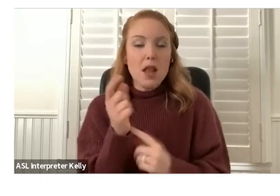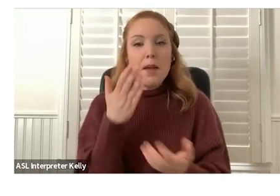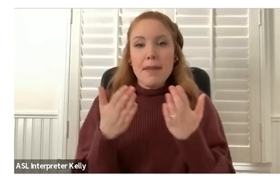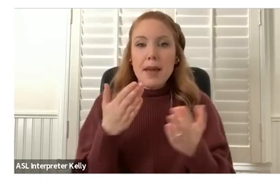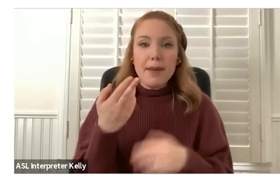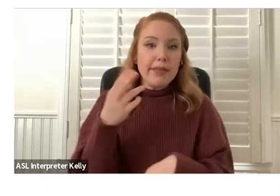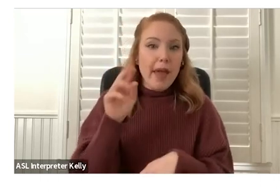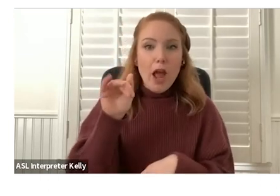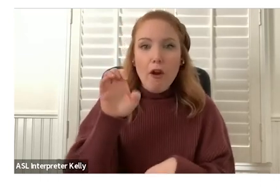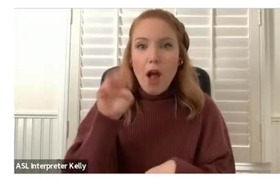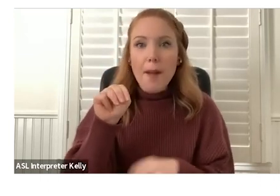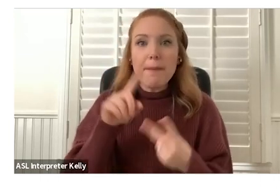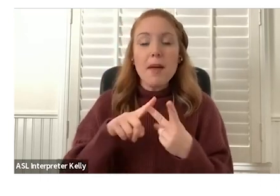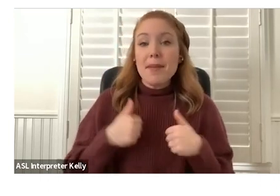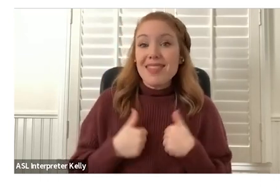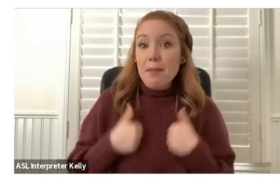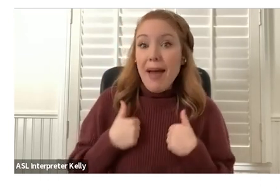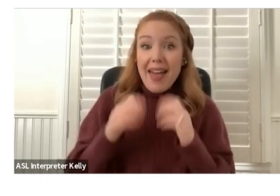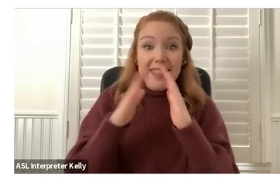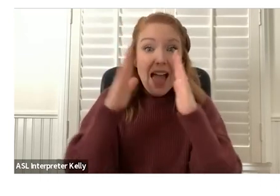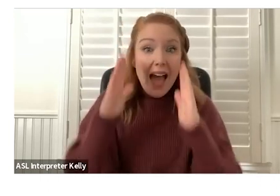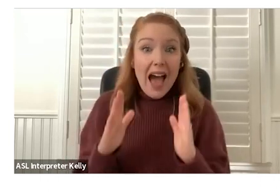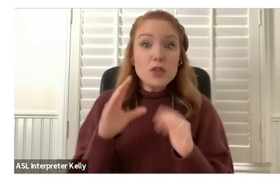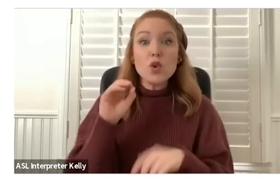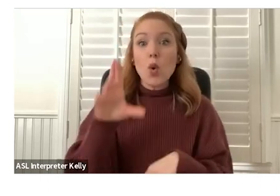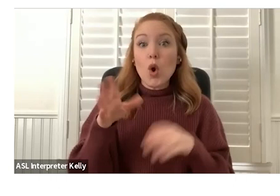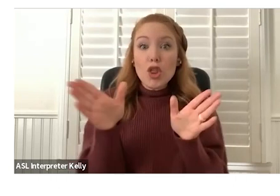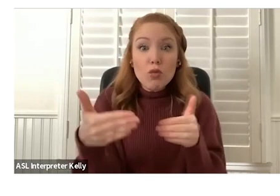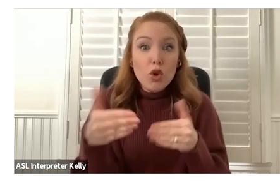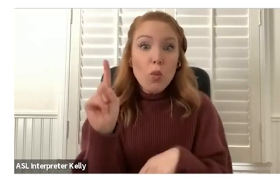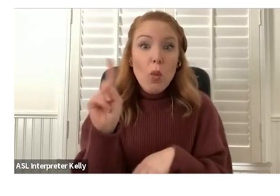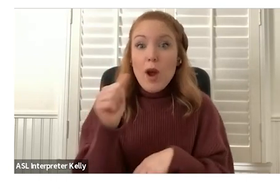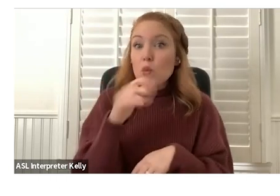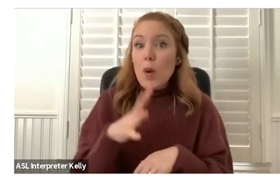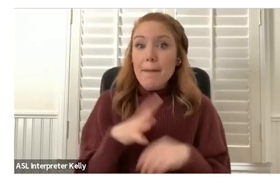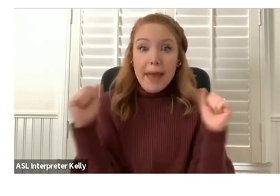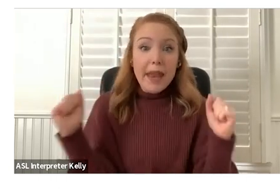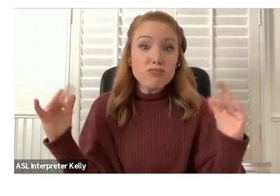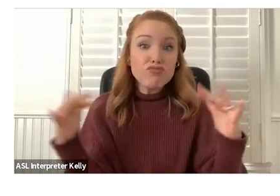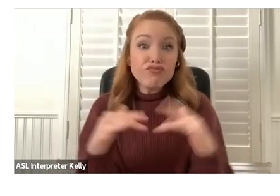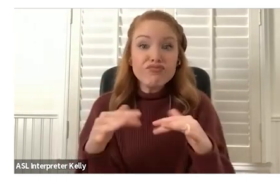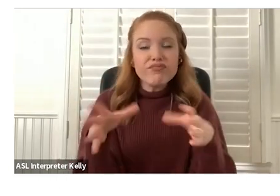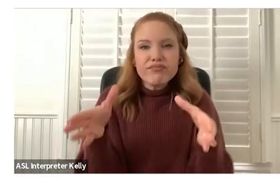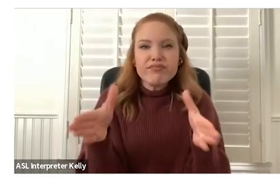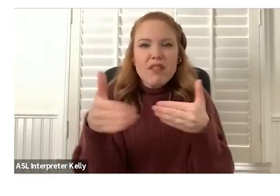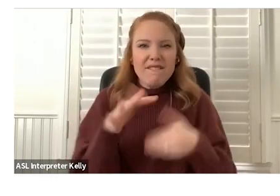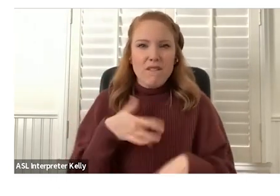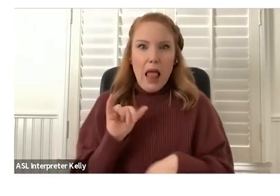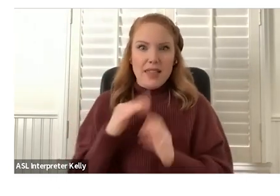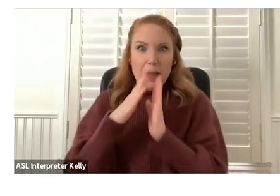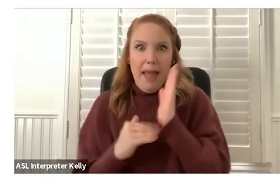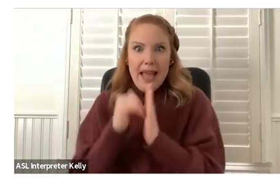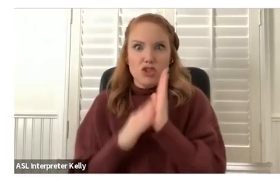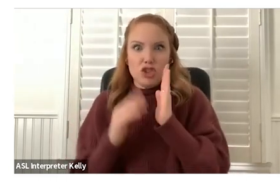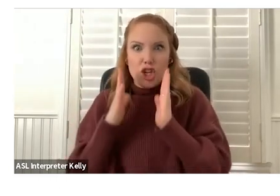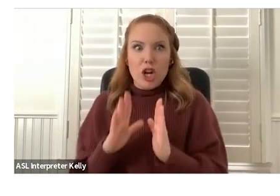trespass that was hypersexualized and by extension dehumanized women in this region, objectifying